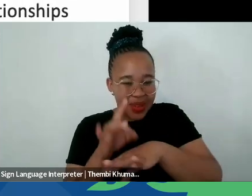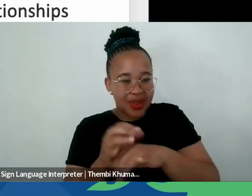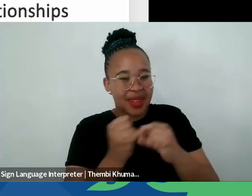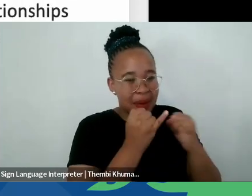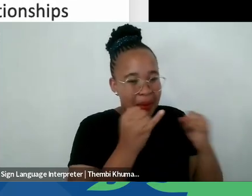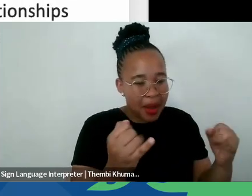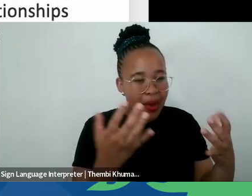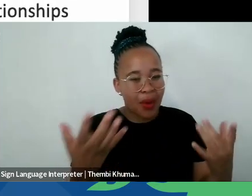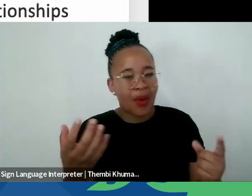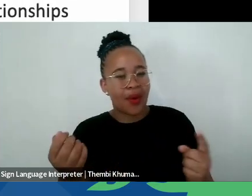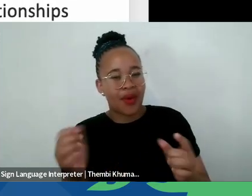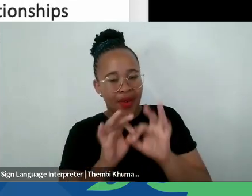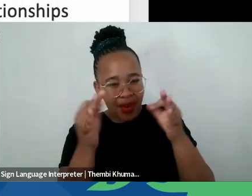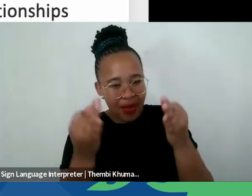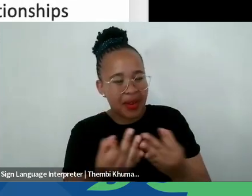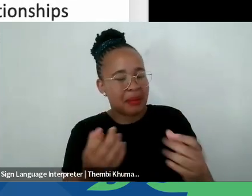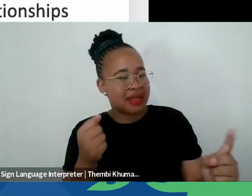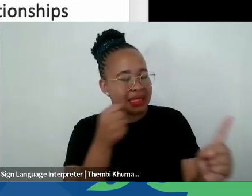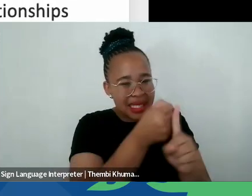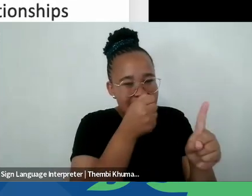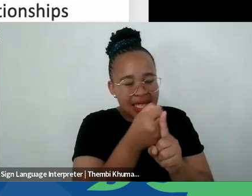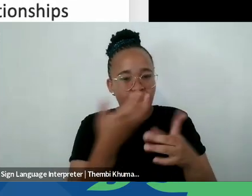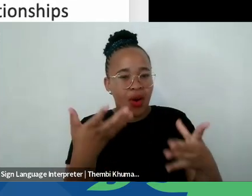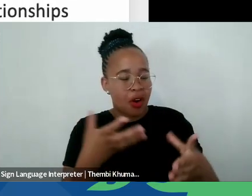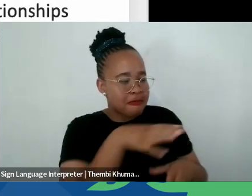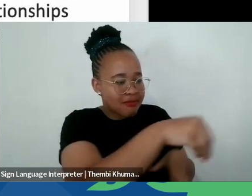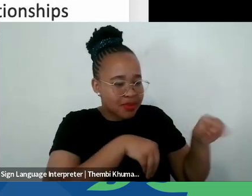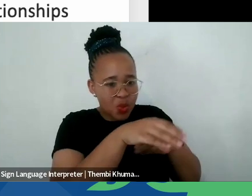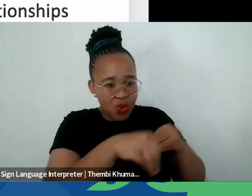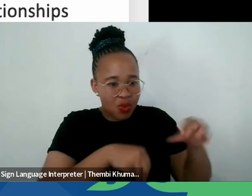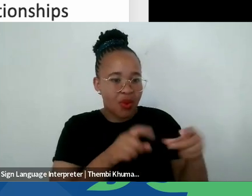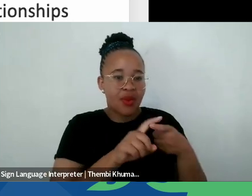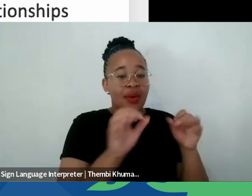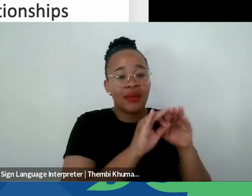their family, stealing from their family, etc.